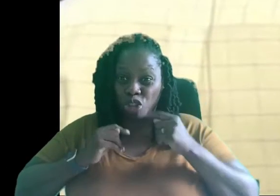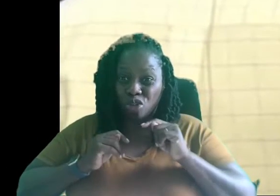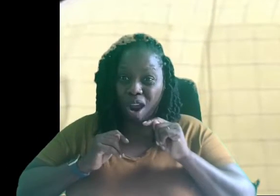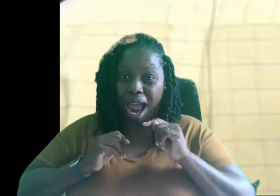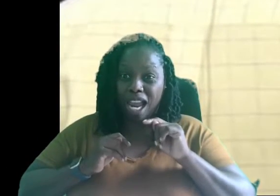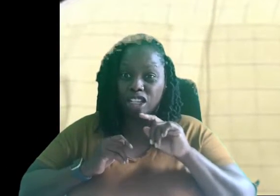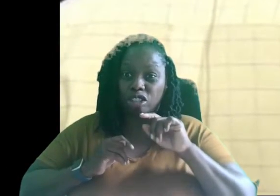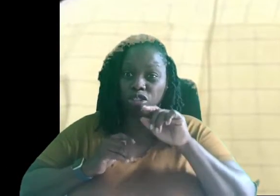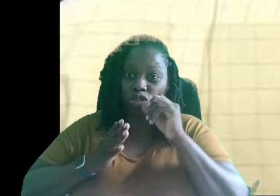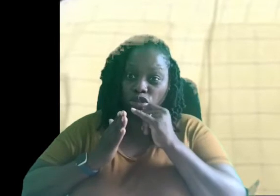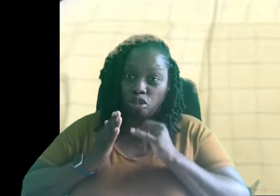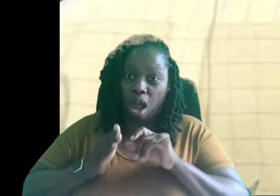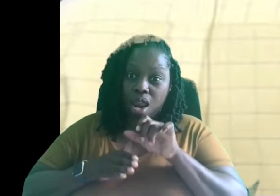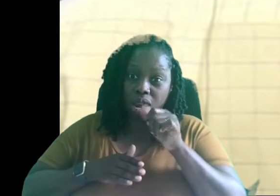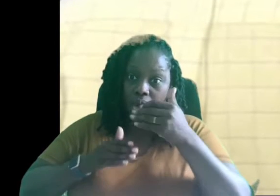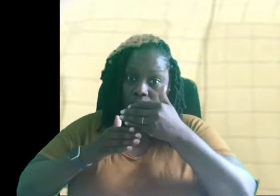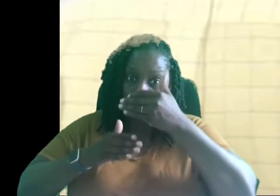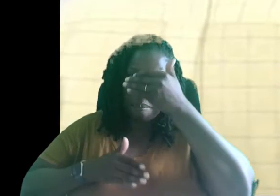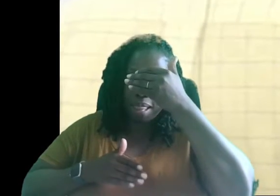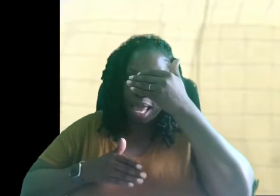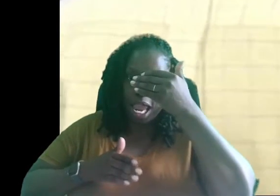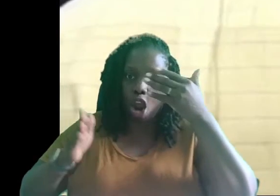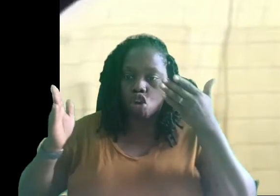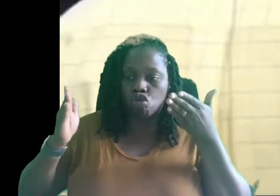another plane